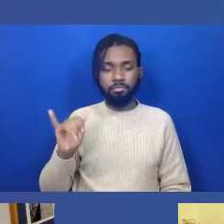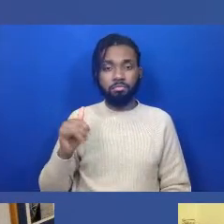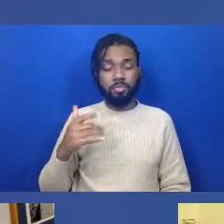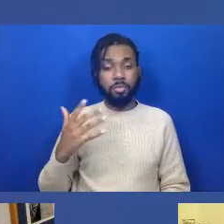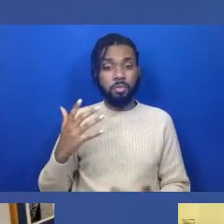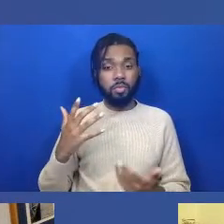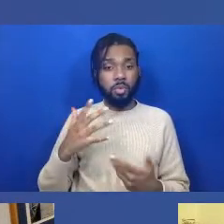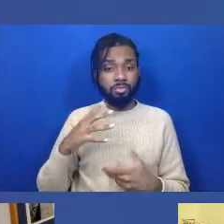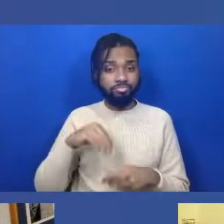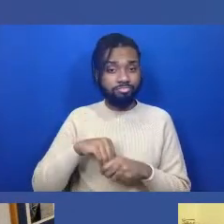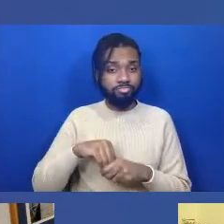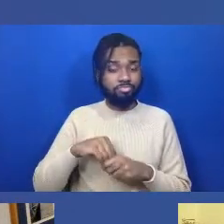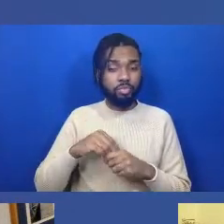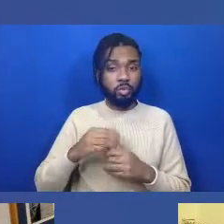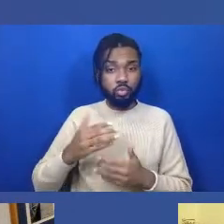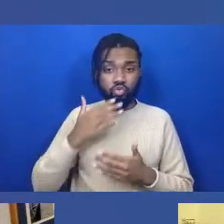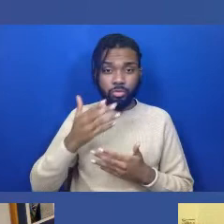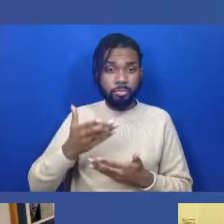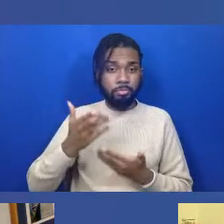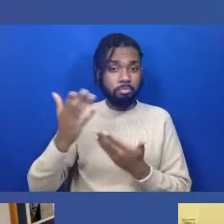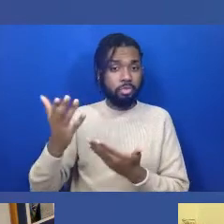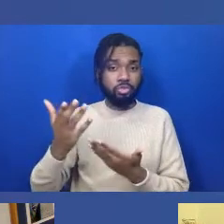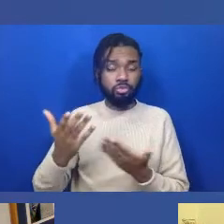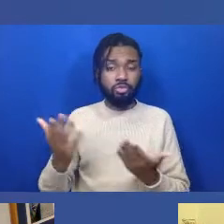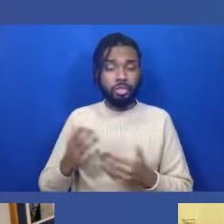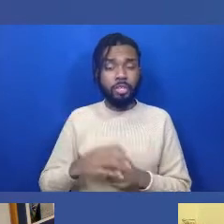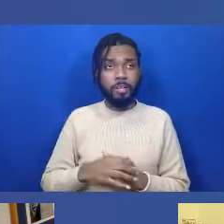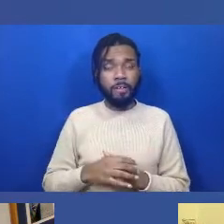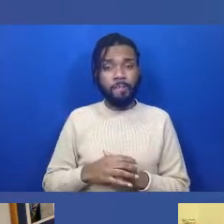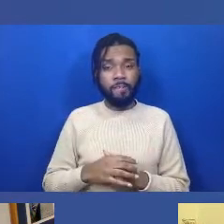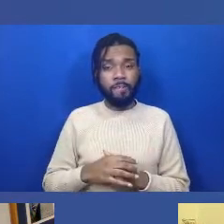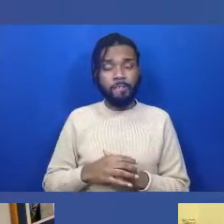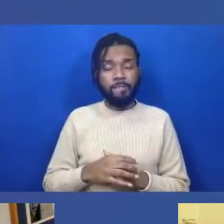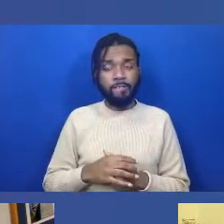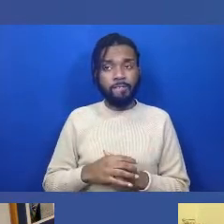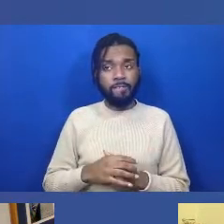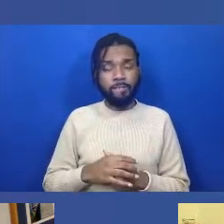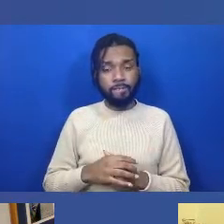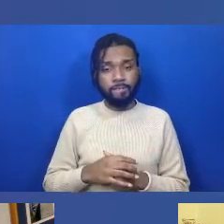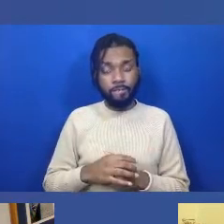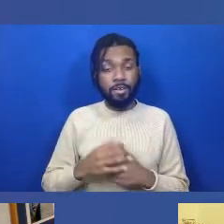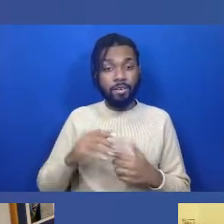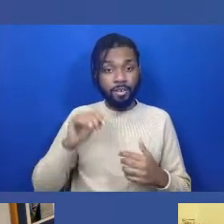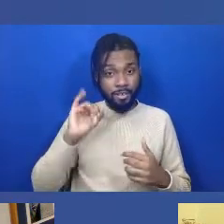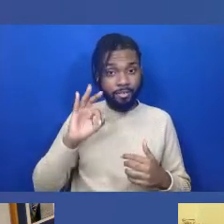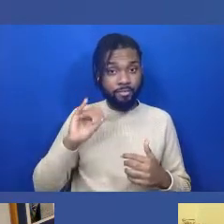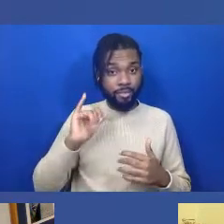is that, you know, when it's really going well